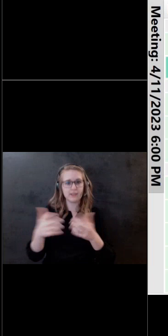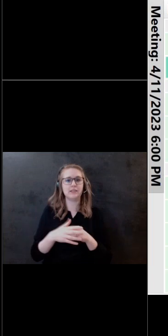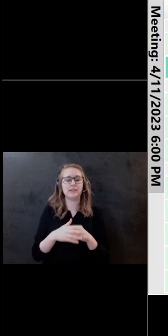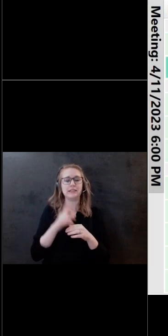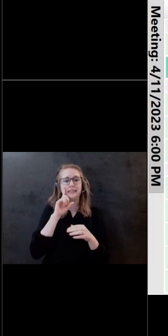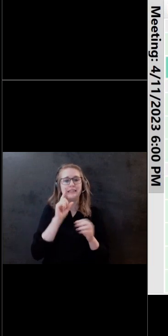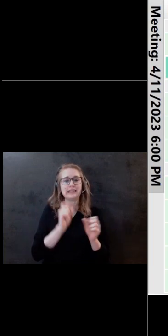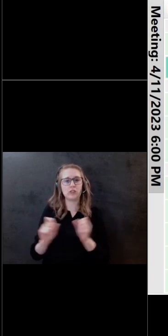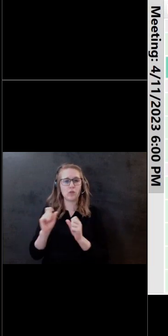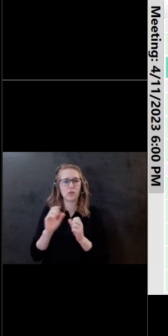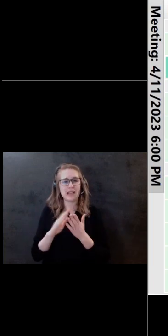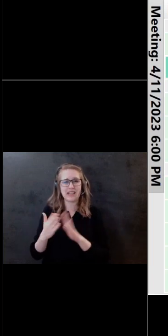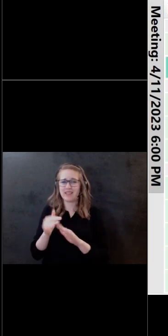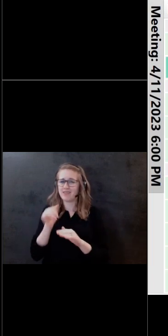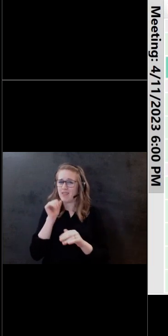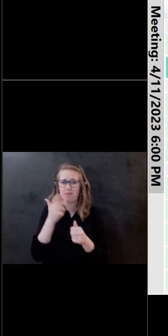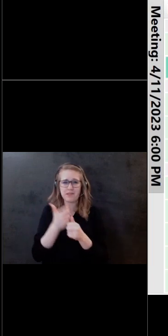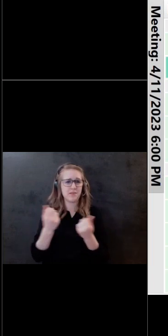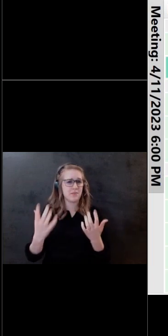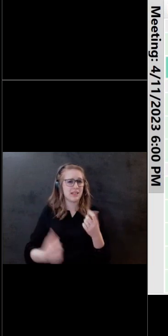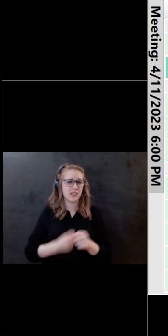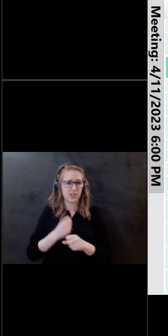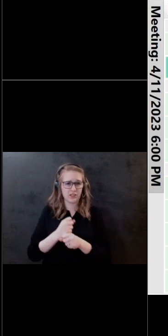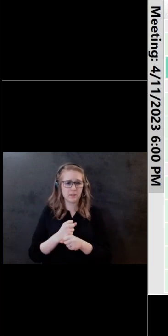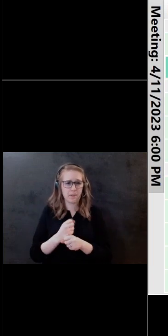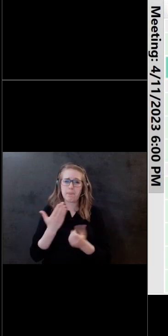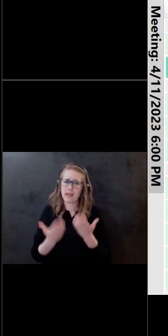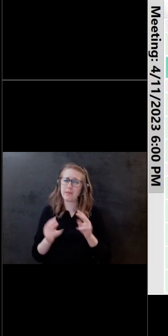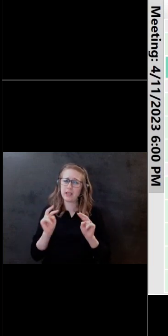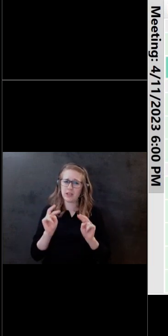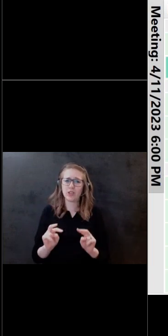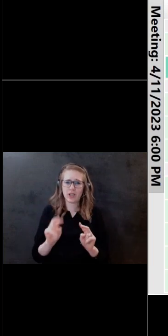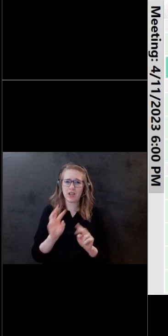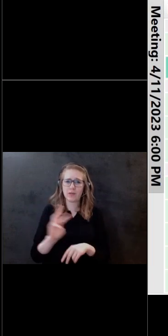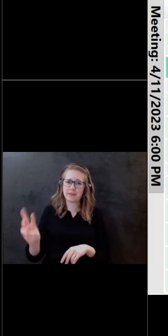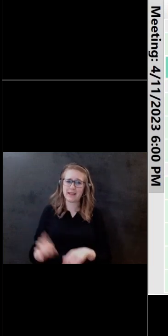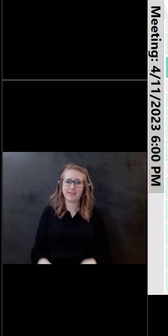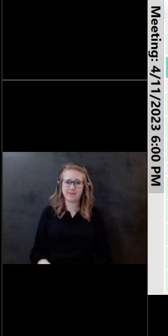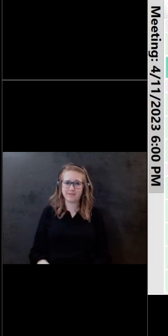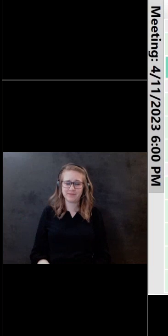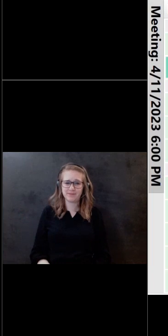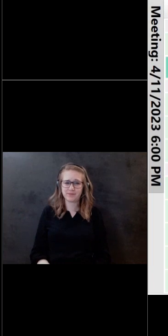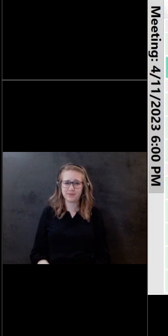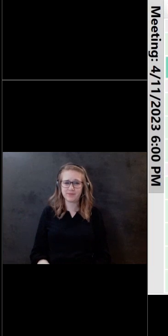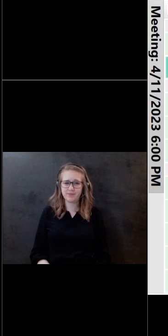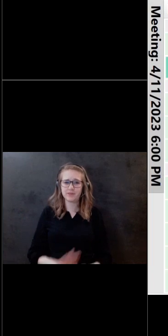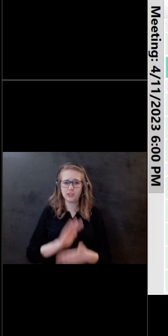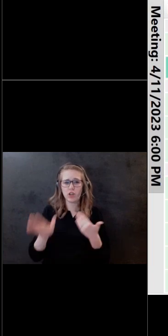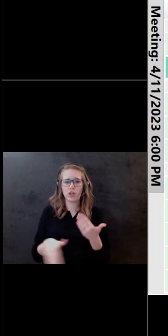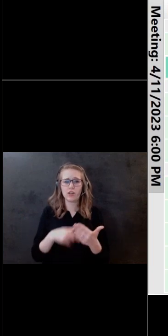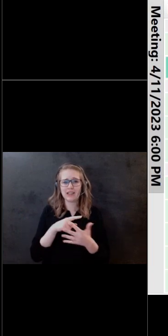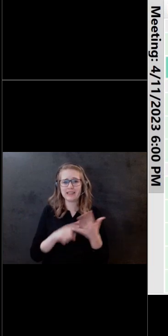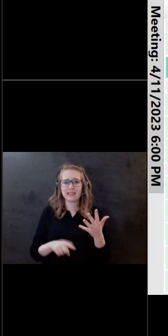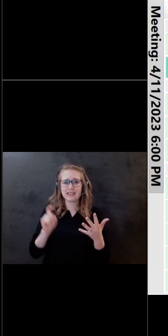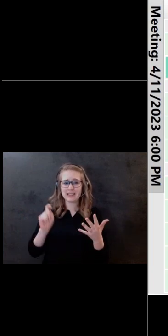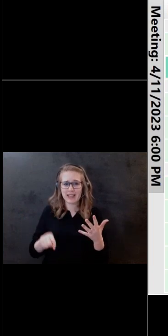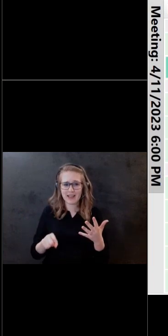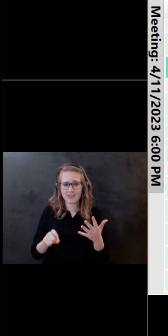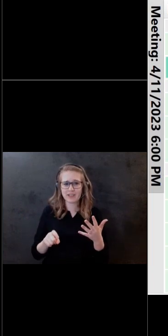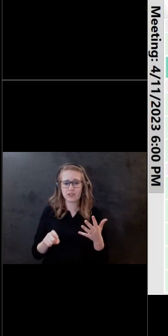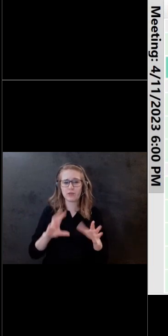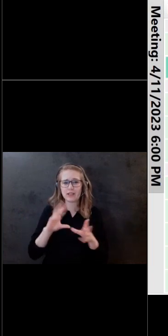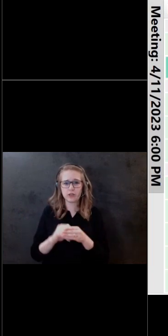strategy hasn't been updated in years. Okay, you might want to look at it on the web page. All of this stuff has to have